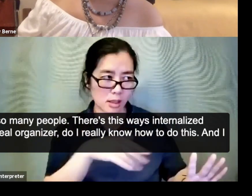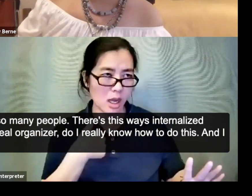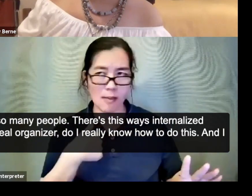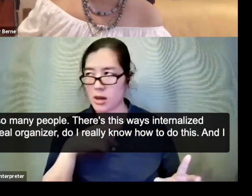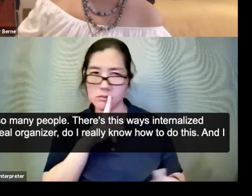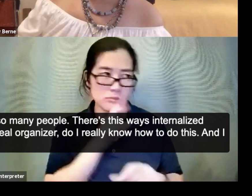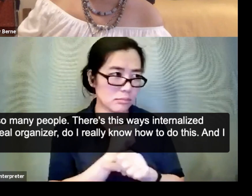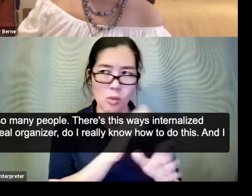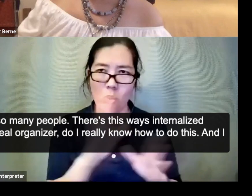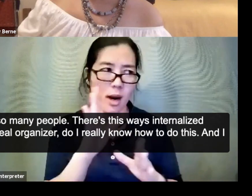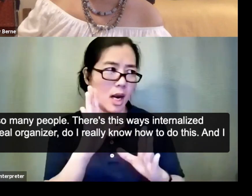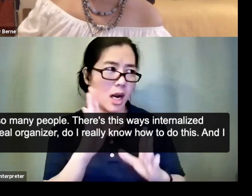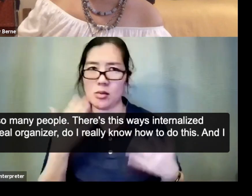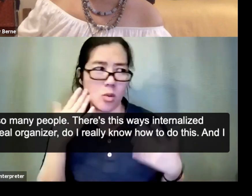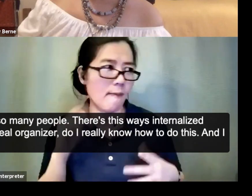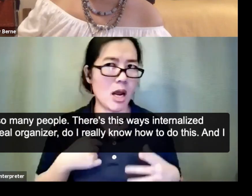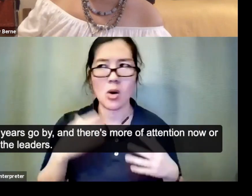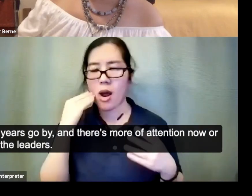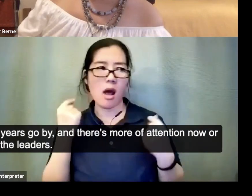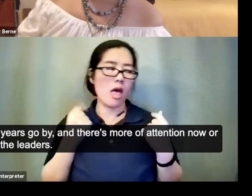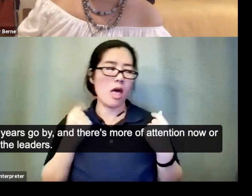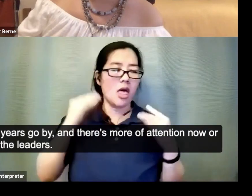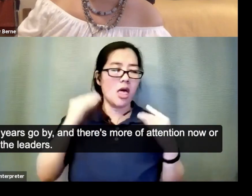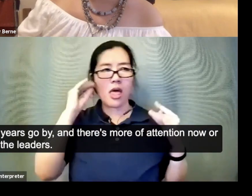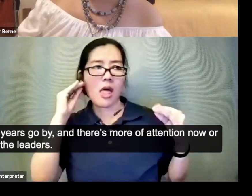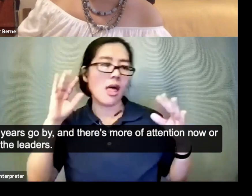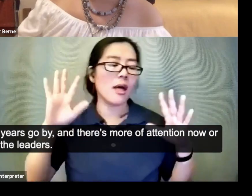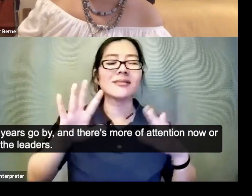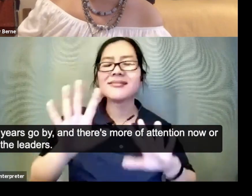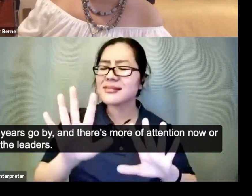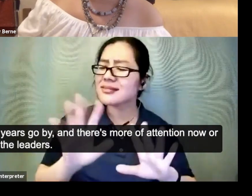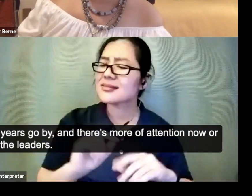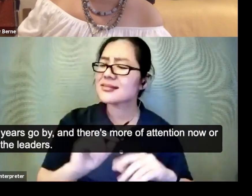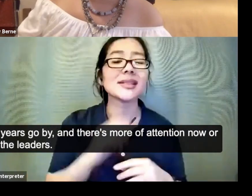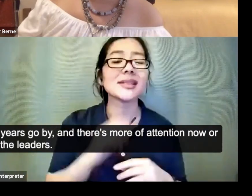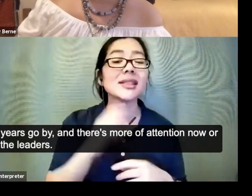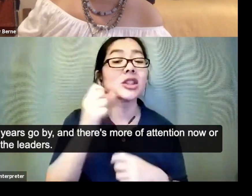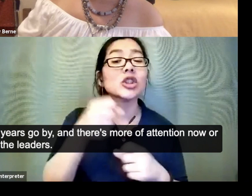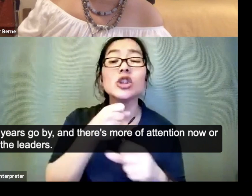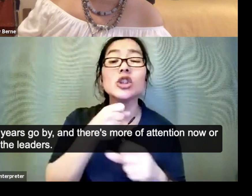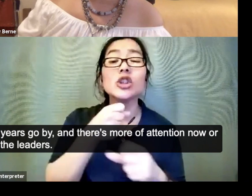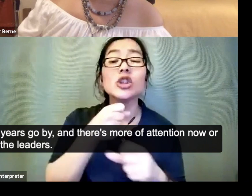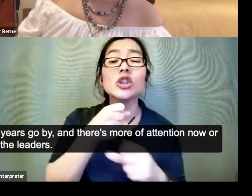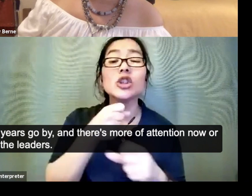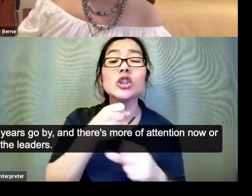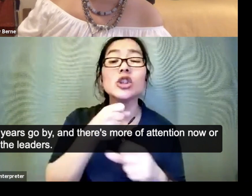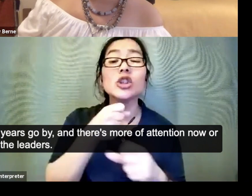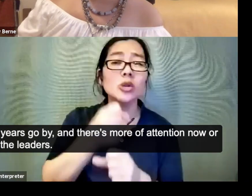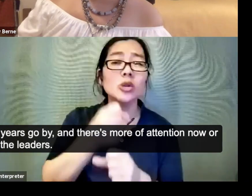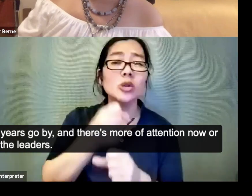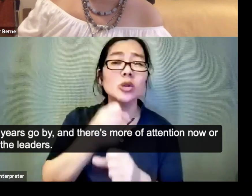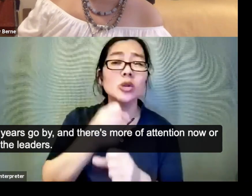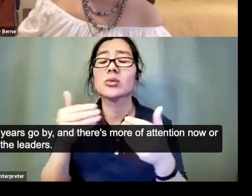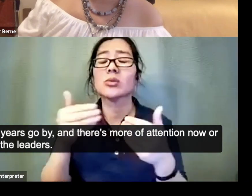really know how to do this? And I think the main thing, especially as the years go by and there's more of a tension now, or a dynamic